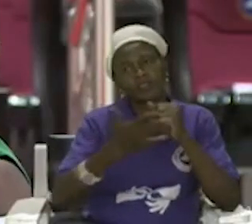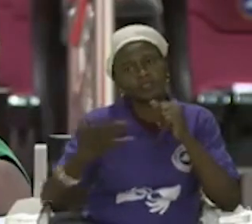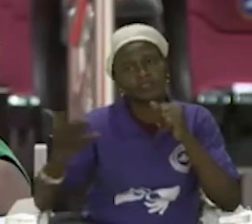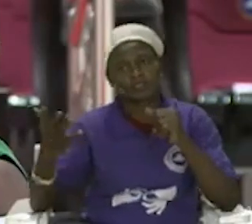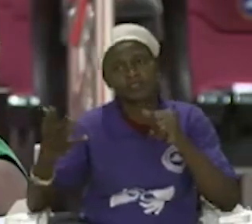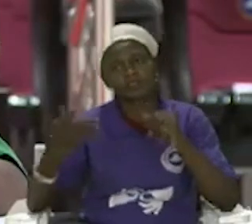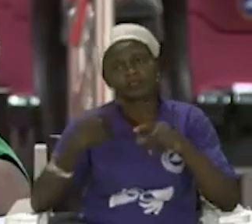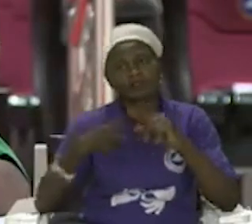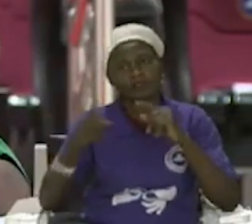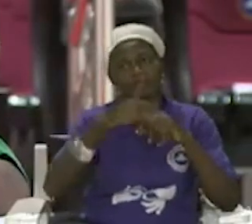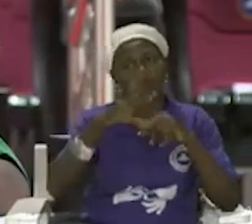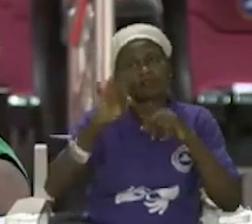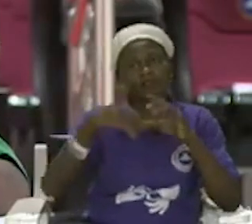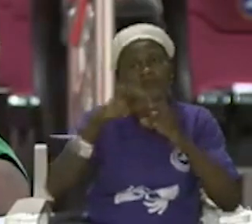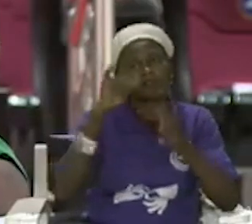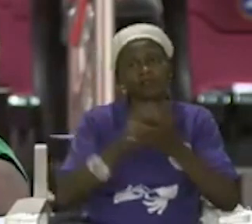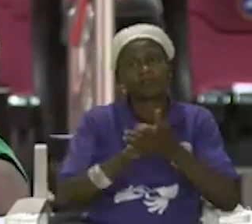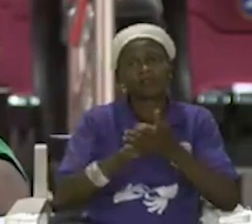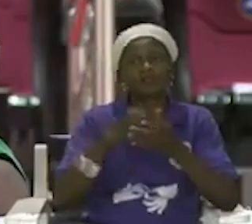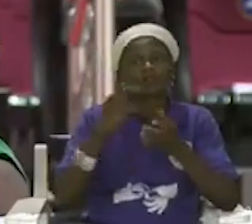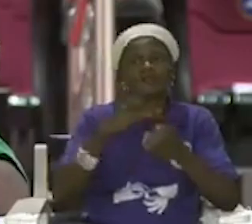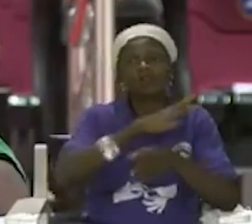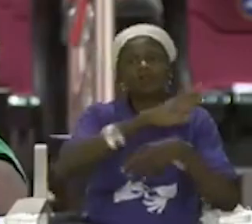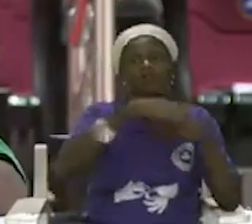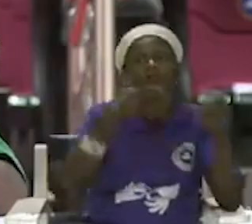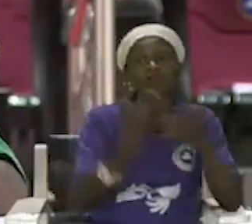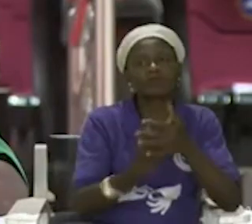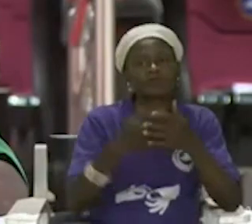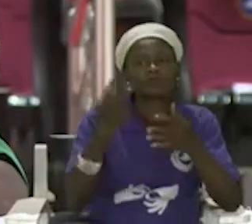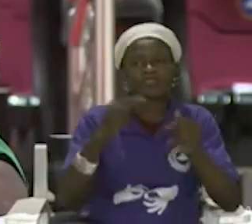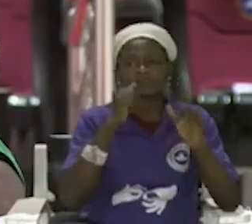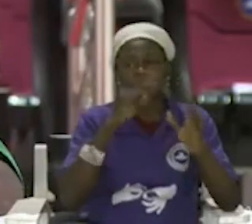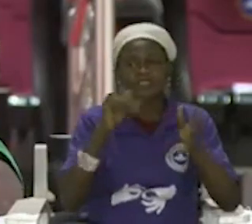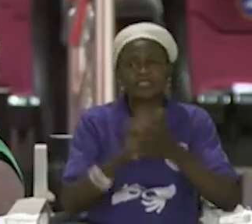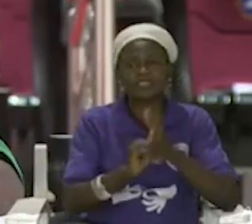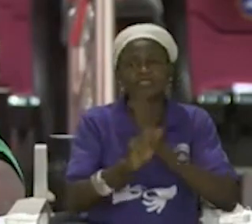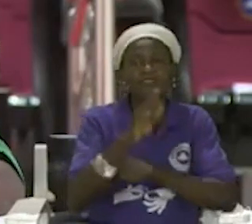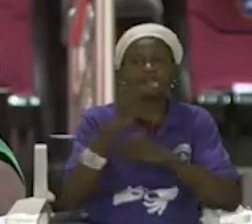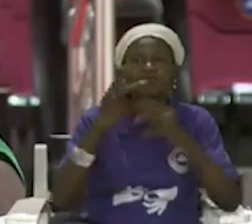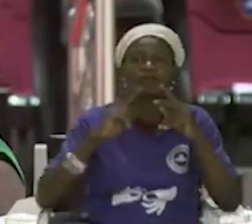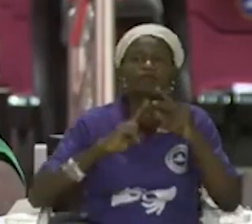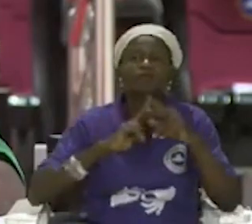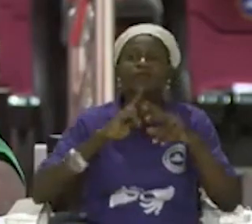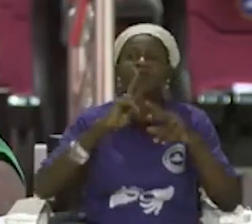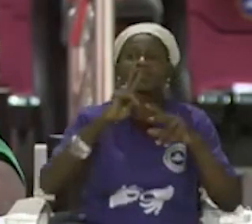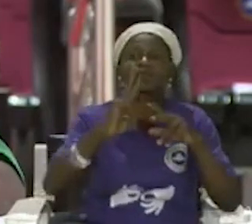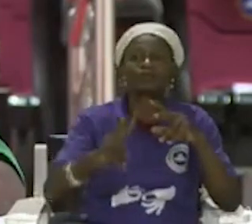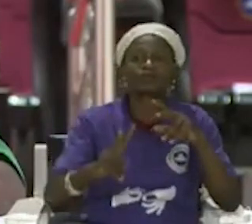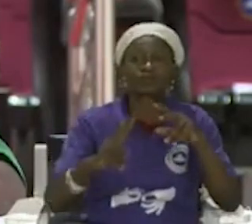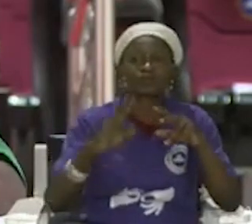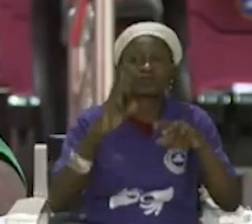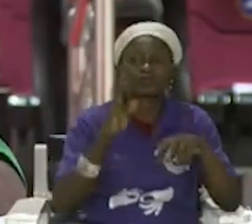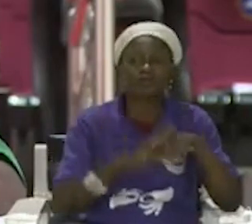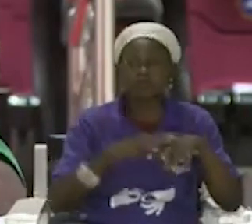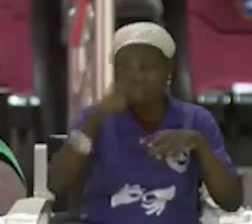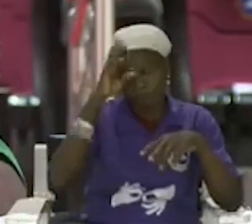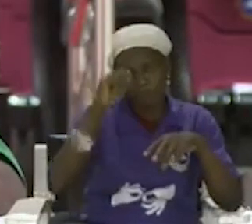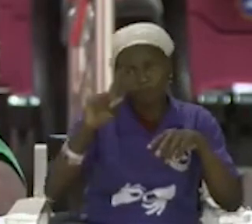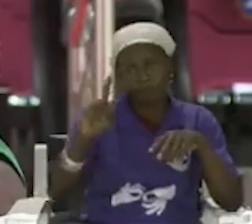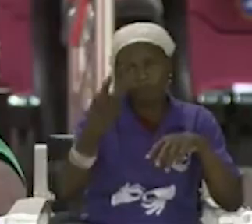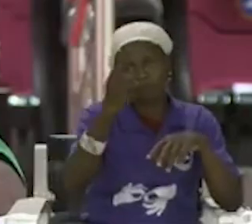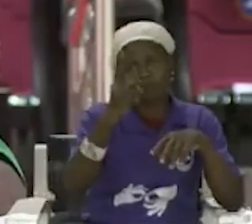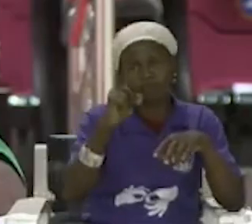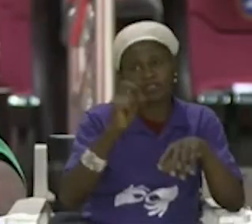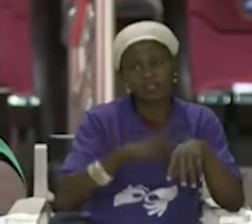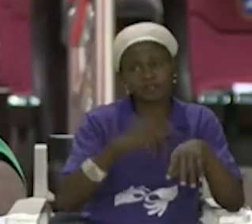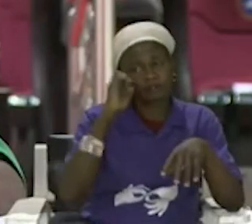But you will find that of all the blessings that God pronounced on man the first time he spoke to